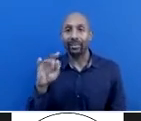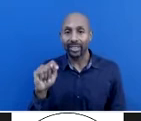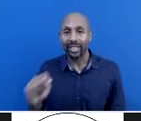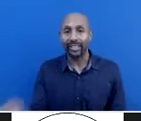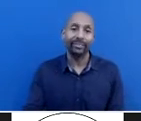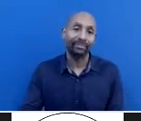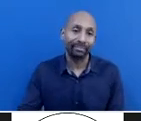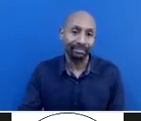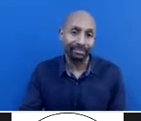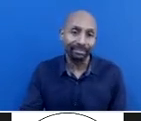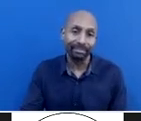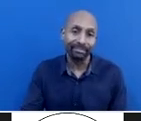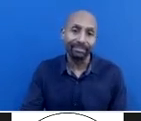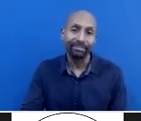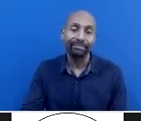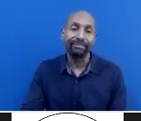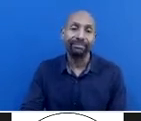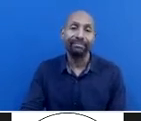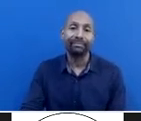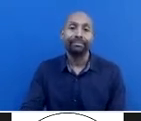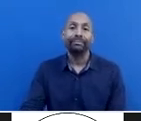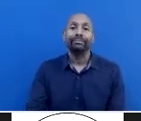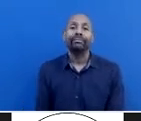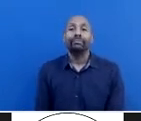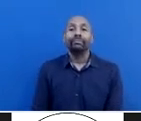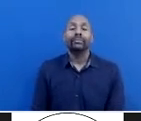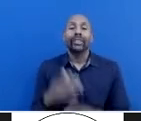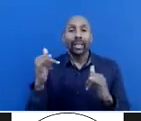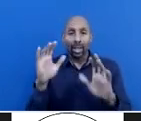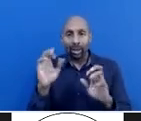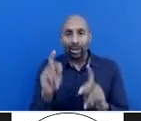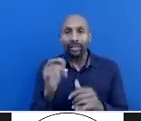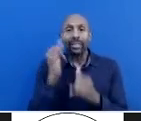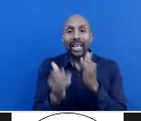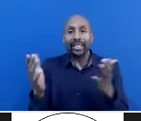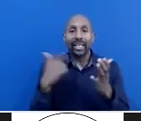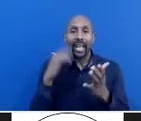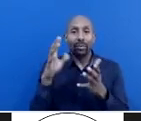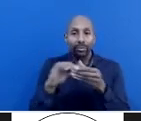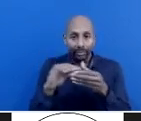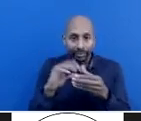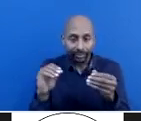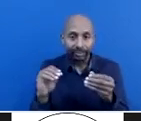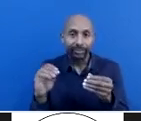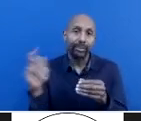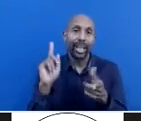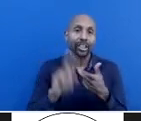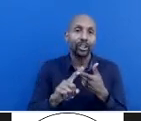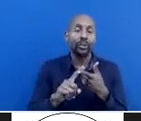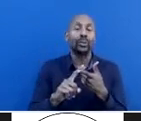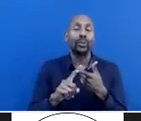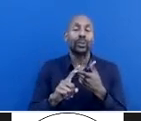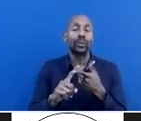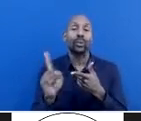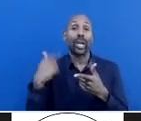to return to where we started with the struggle, and to return to the art of Jamal Cyrus, which you guys will